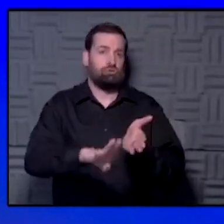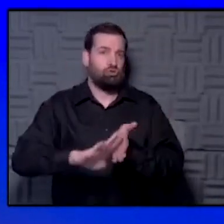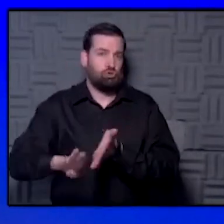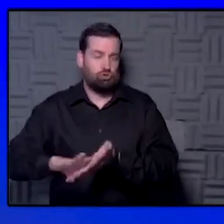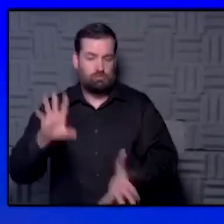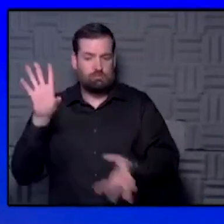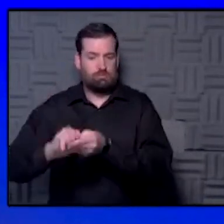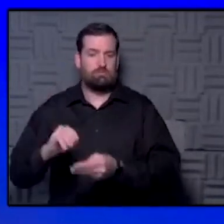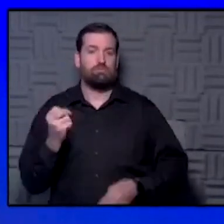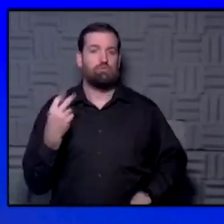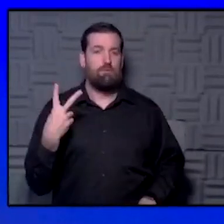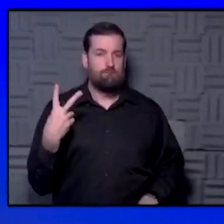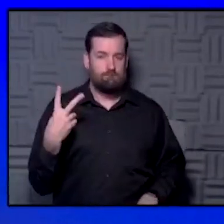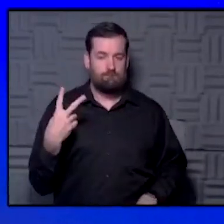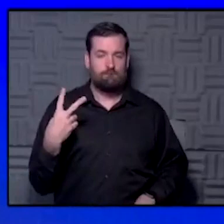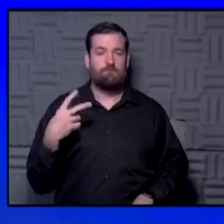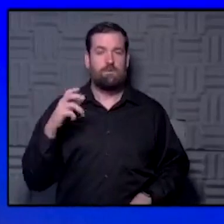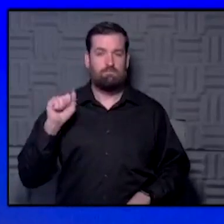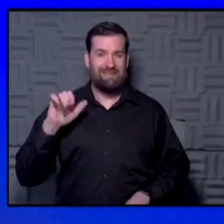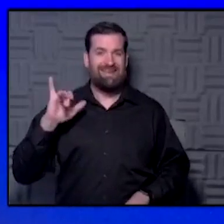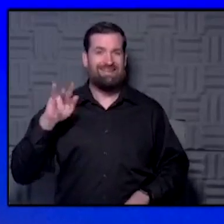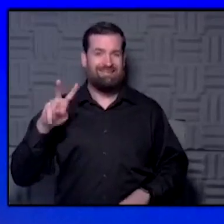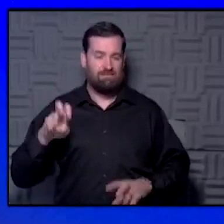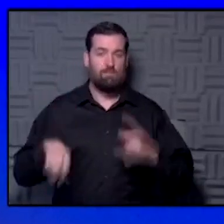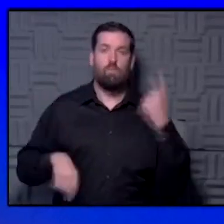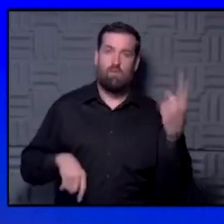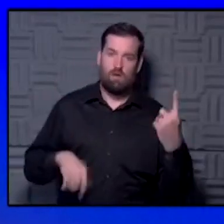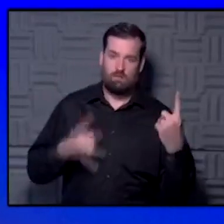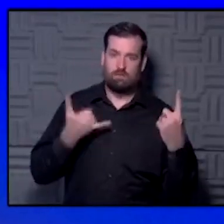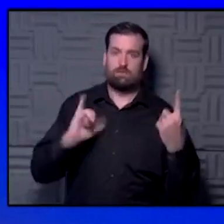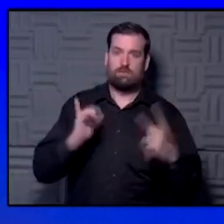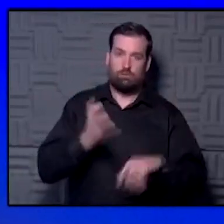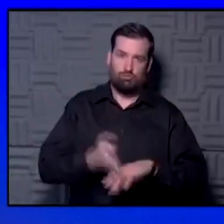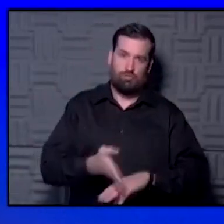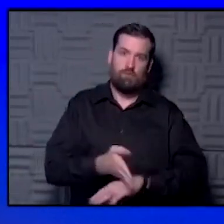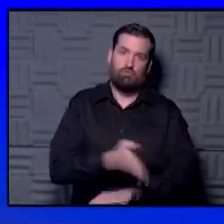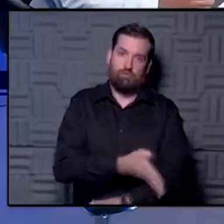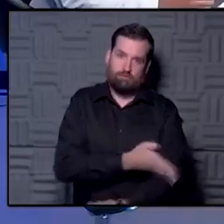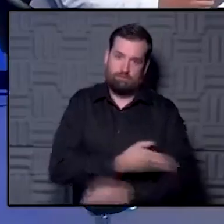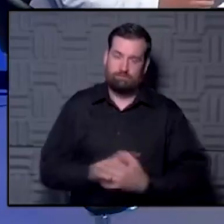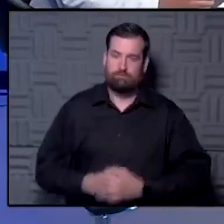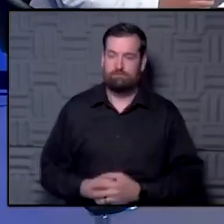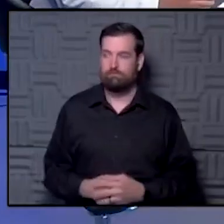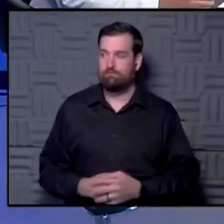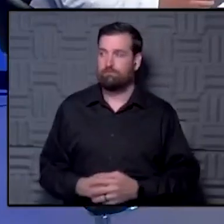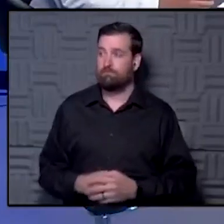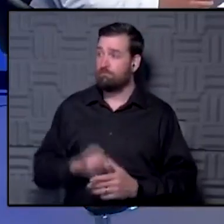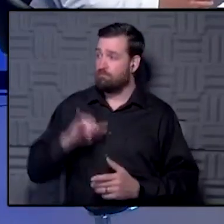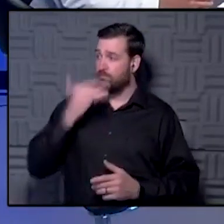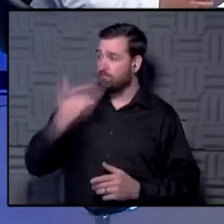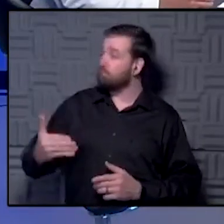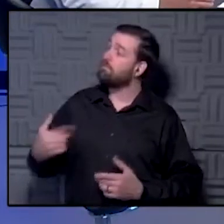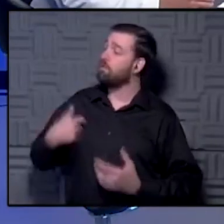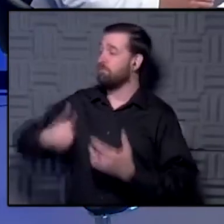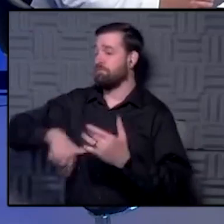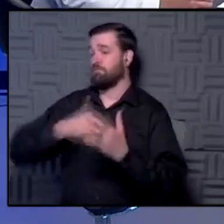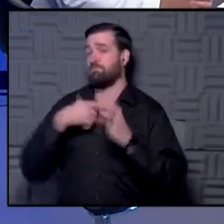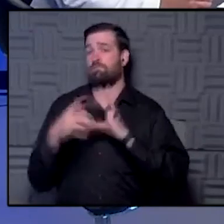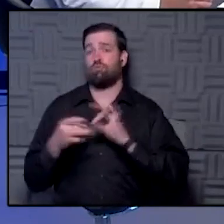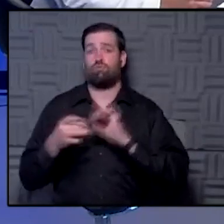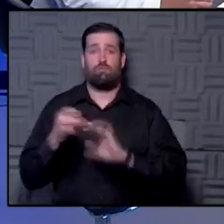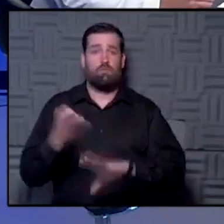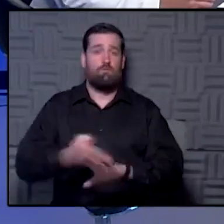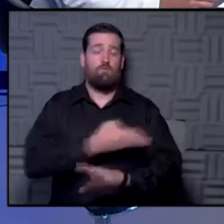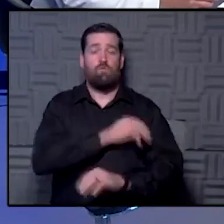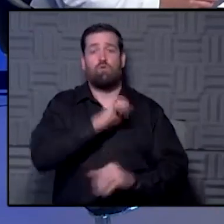12 people with active infections, and they have 1 that is recovering as well. So that's good. So we've said on this program before